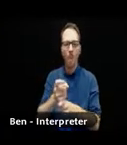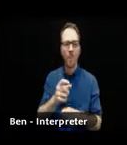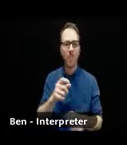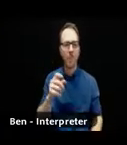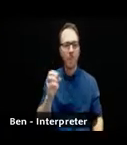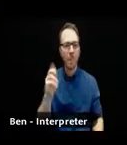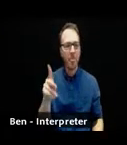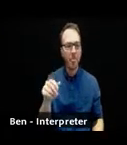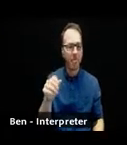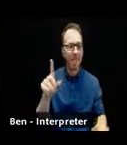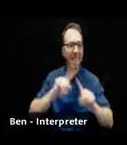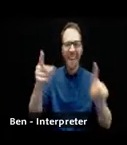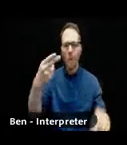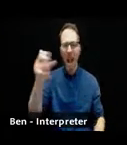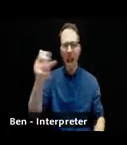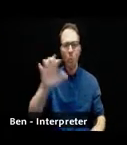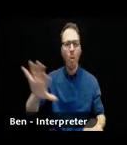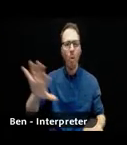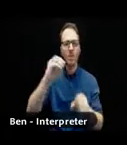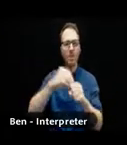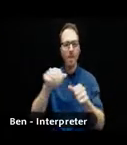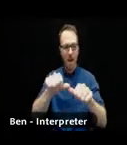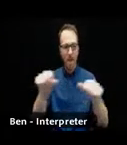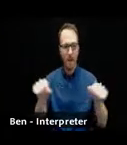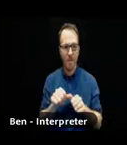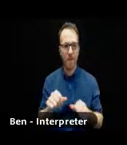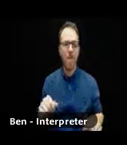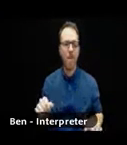at different high schools in the area.